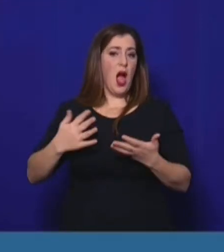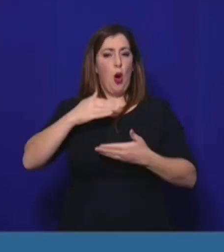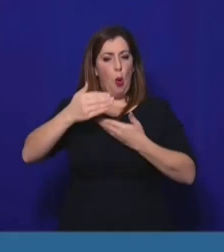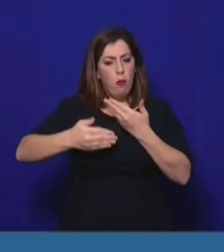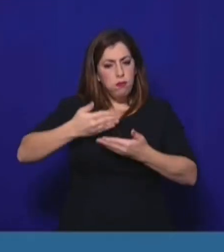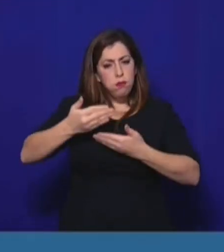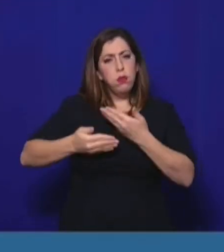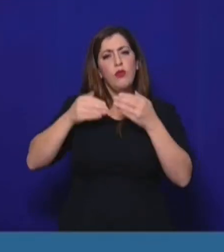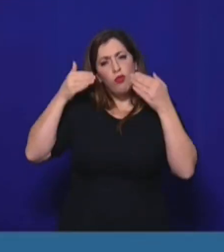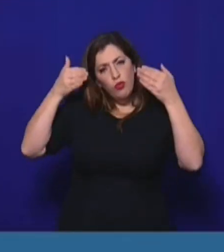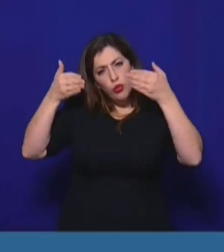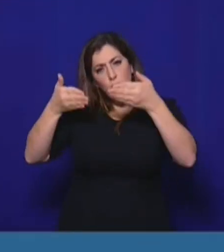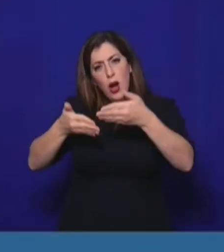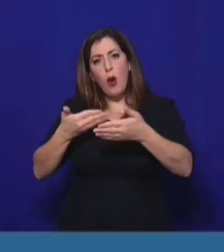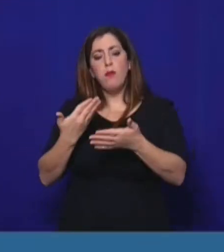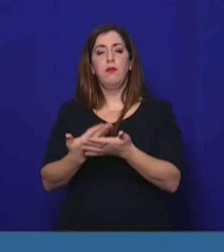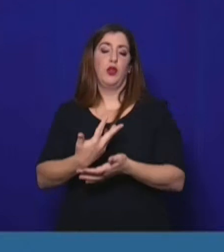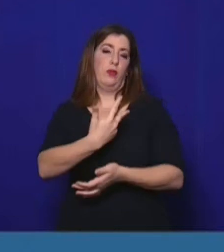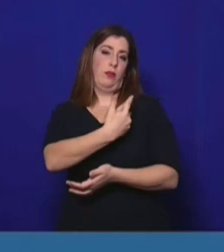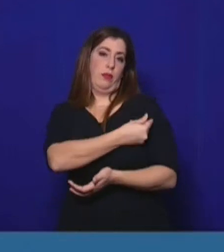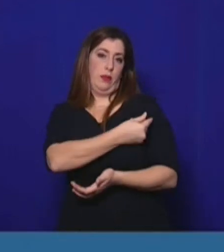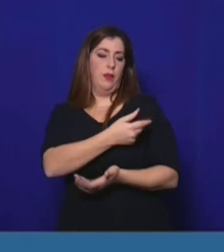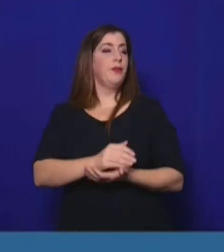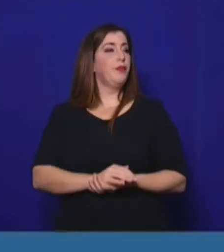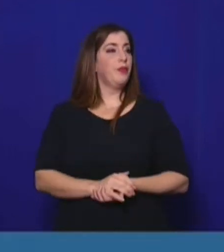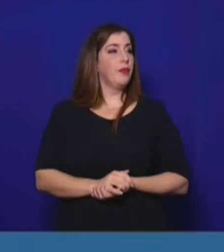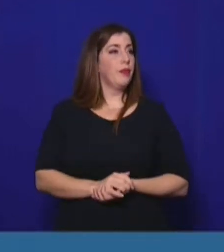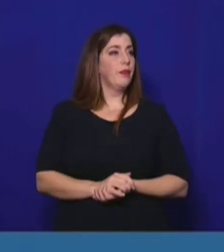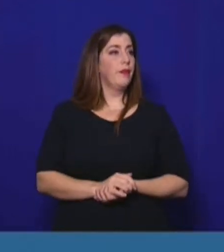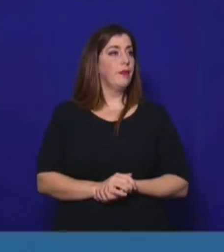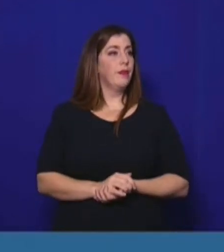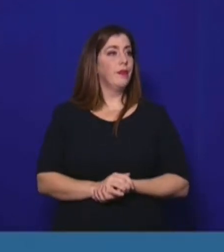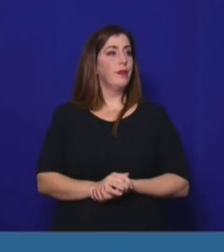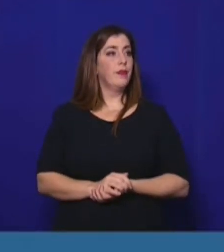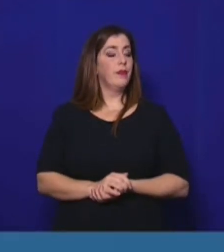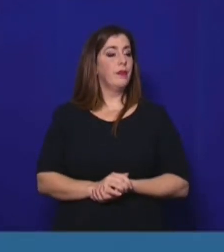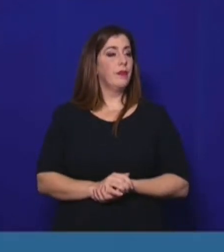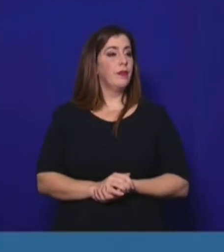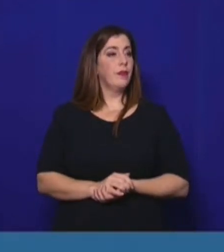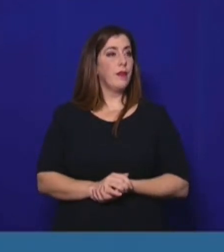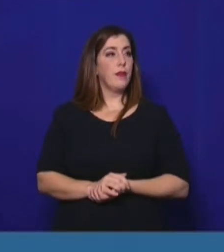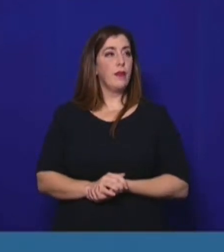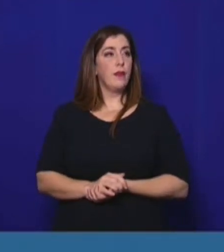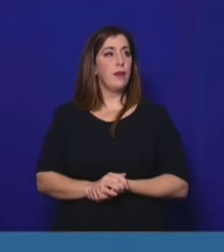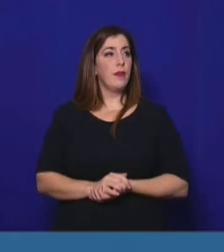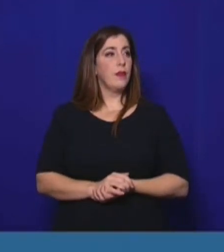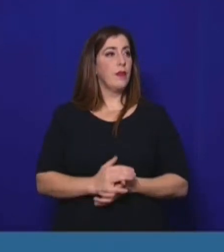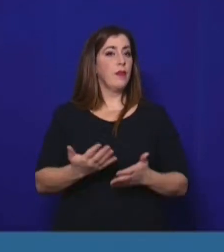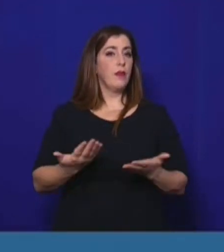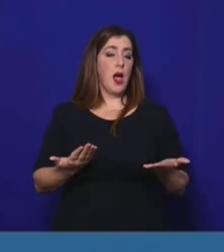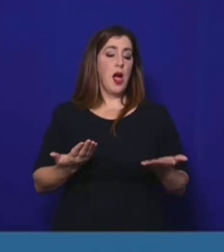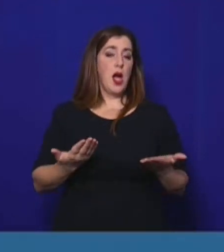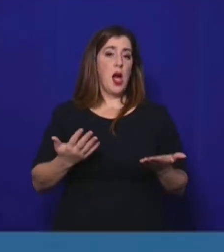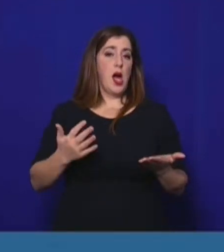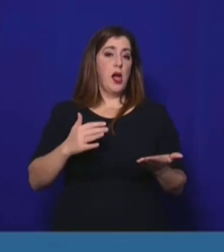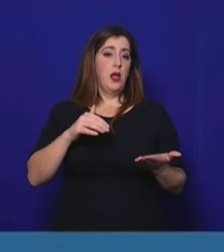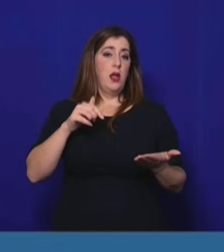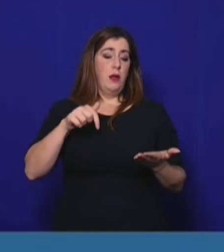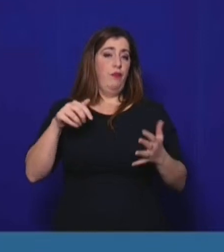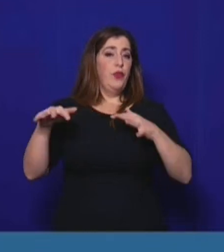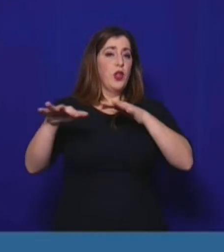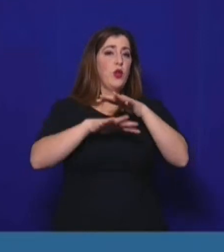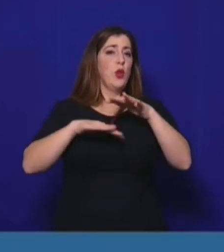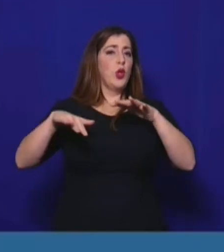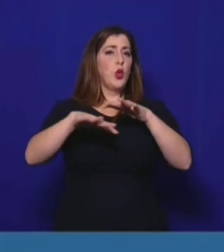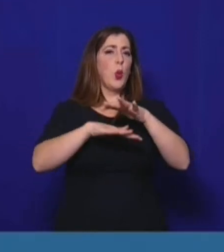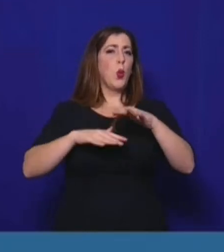in-nies hemmhekk tibda tara iktar kontrolli f'dawn il-postijiet. Fil-komunità hija ċara x'kien qed jiġri dan il-ġimgħa,